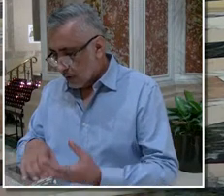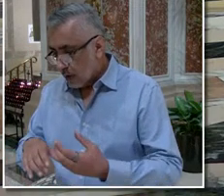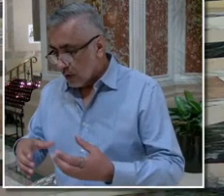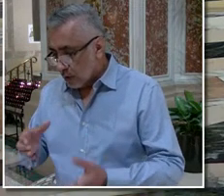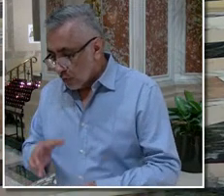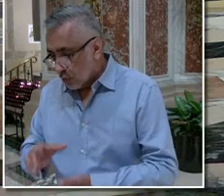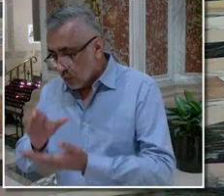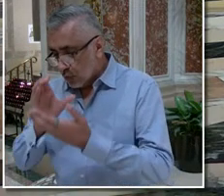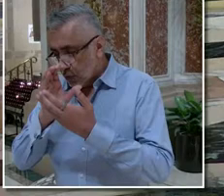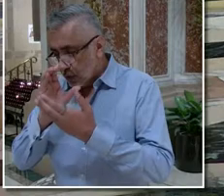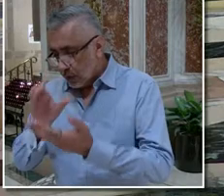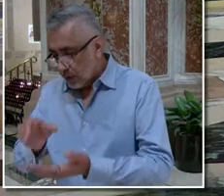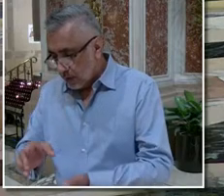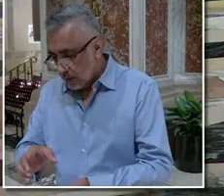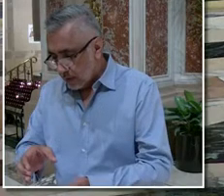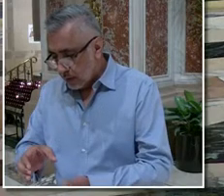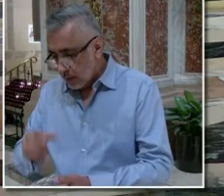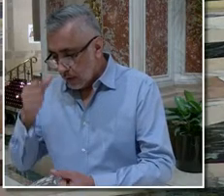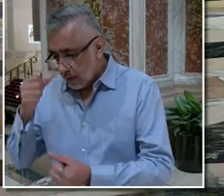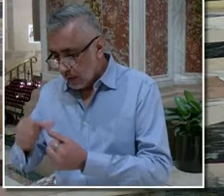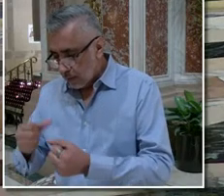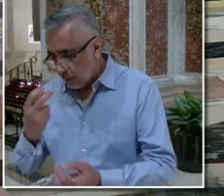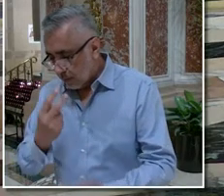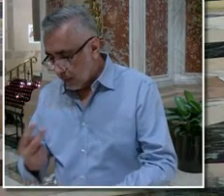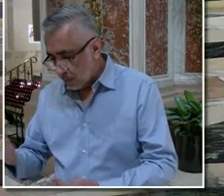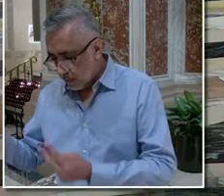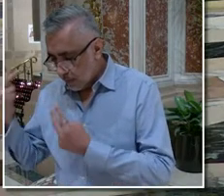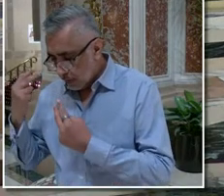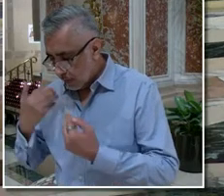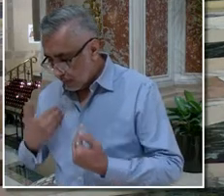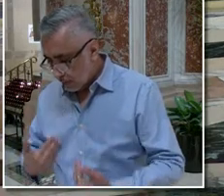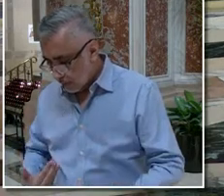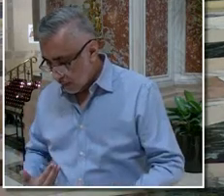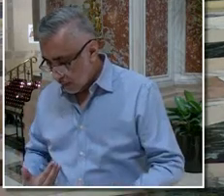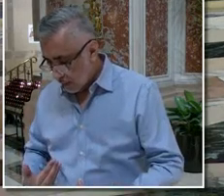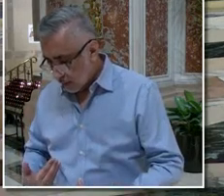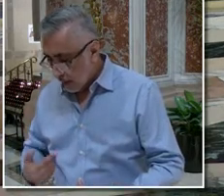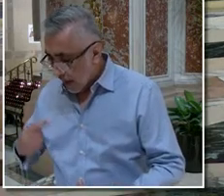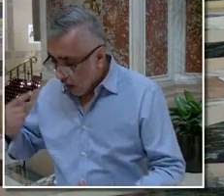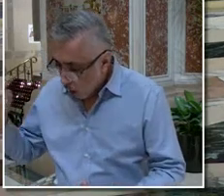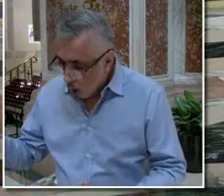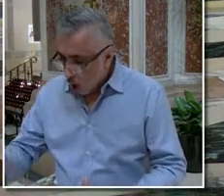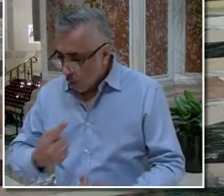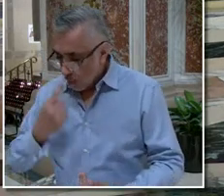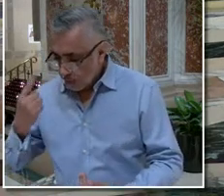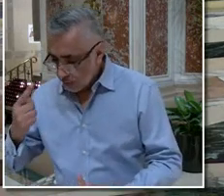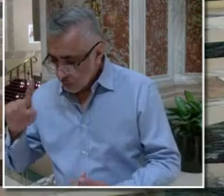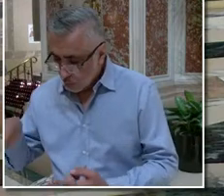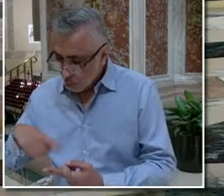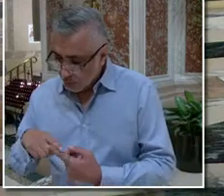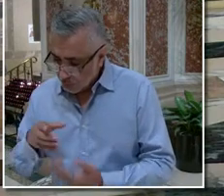Hagan esto en memoria mía siempre que beban de él.